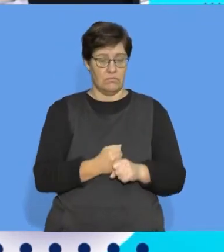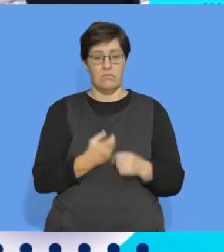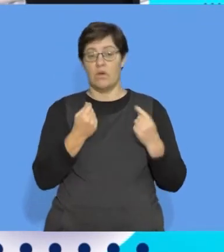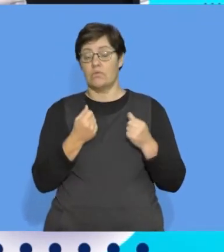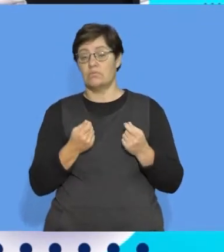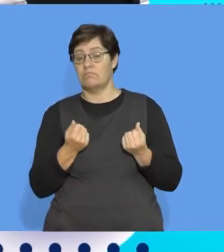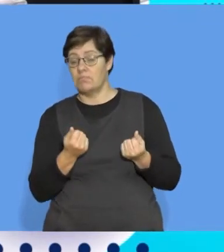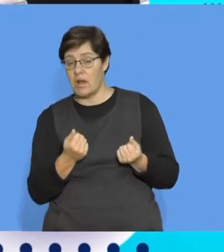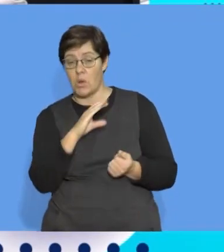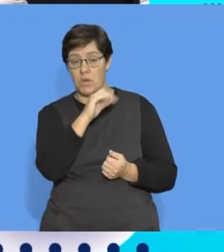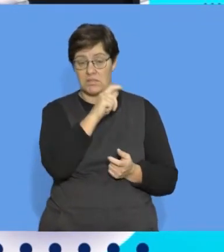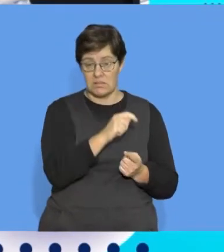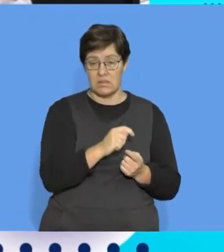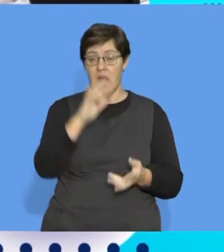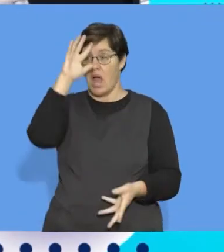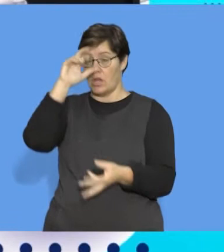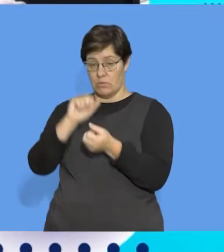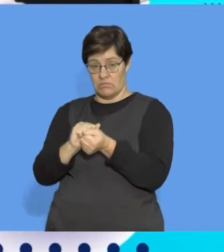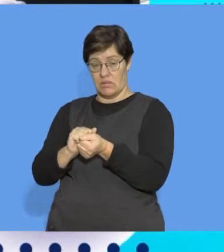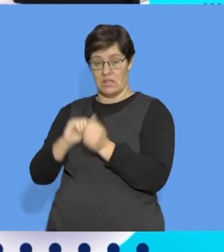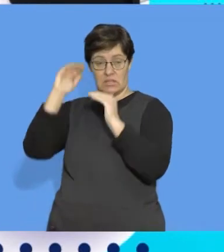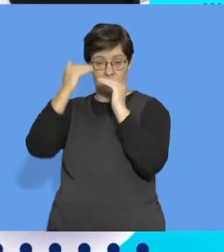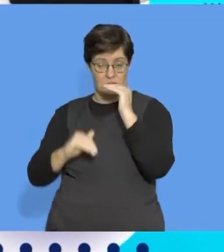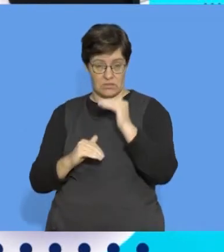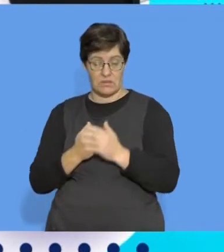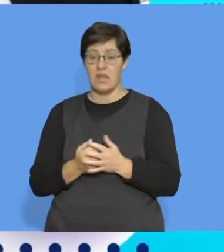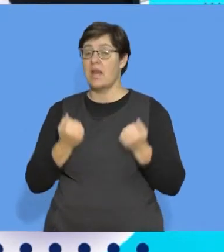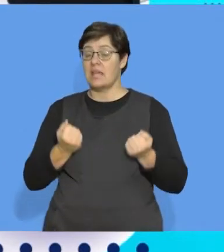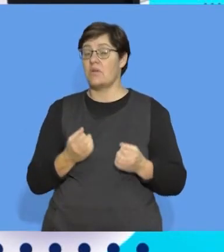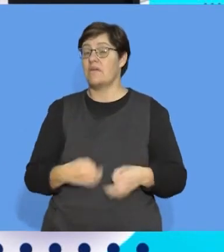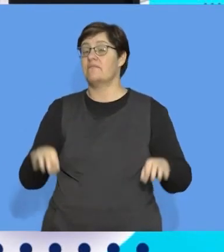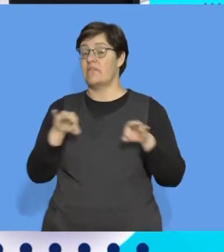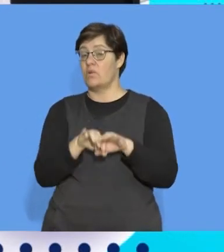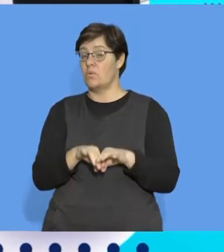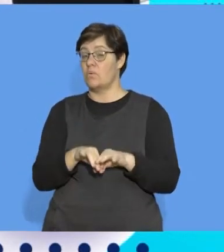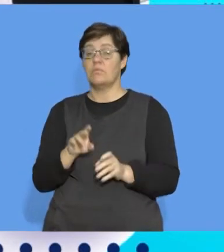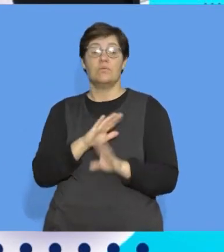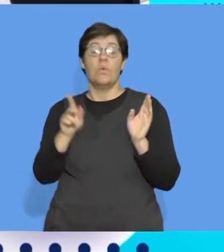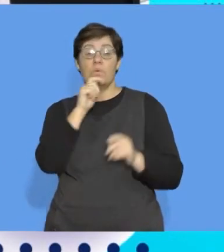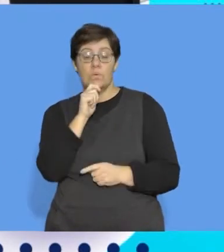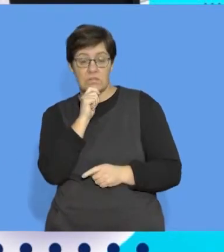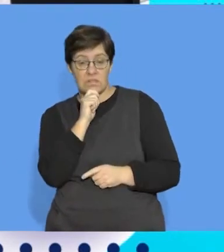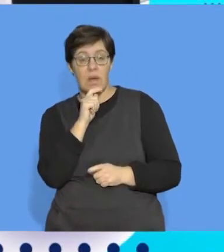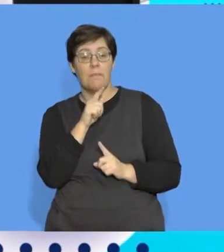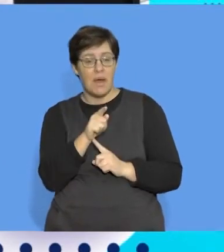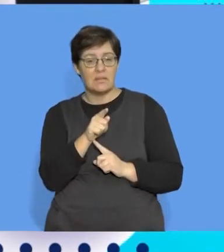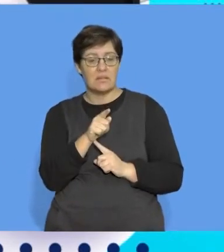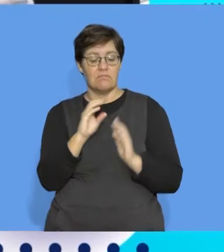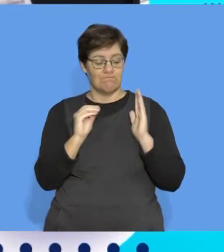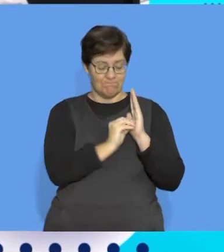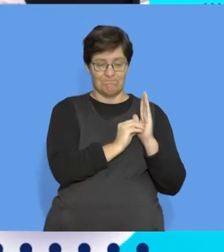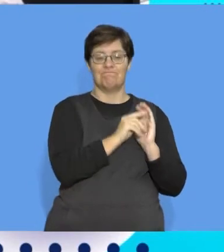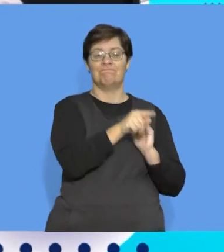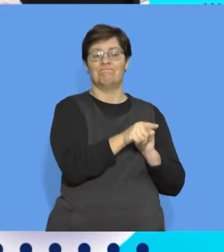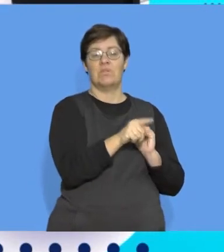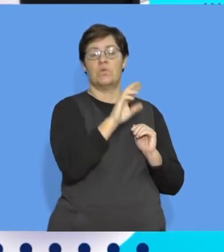the accumulated depreciation. Obviously, the carrying value is not used, but it's used for note number 3, and